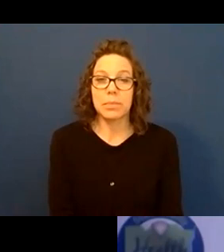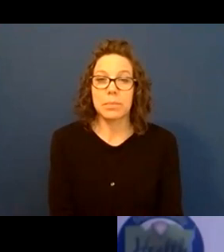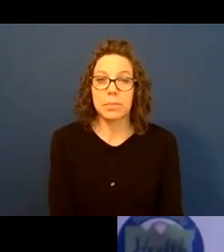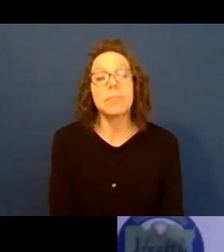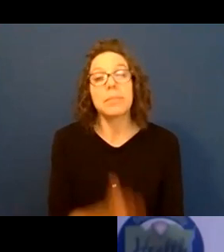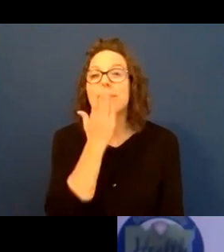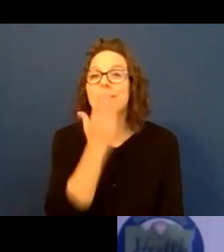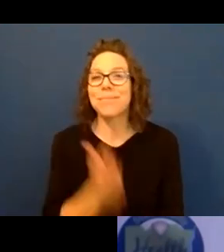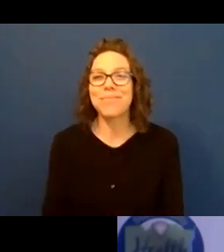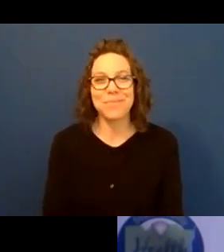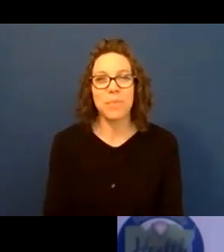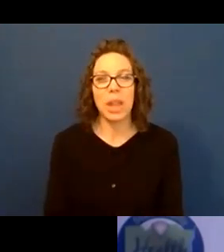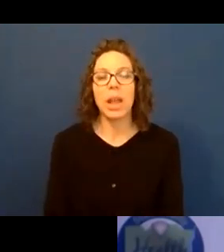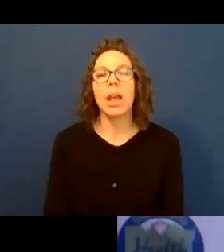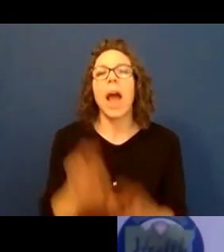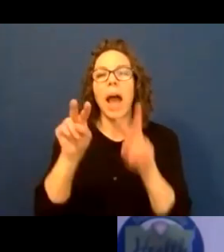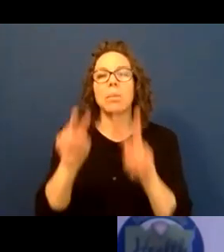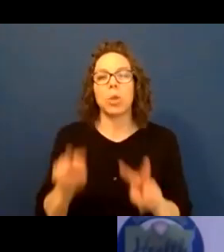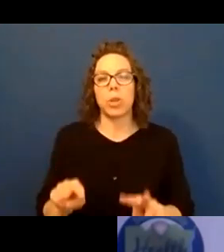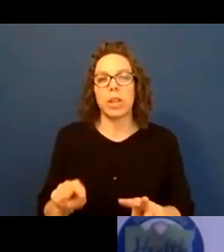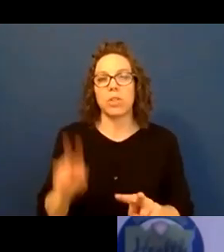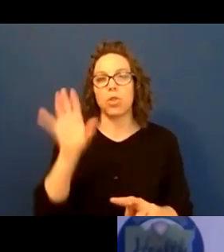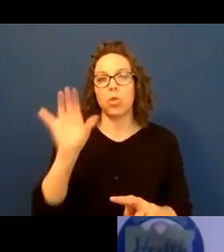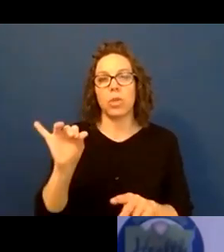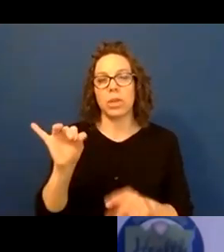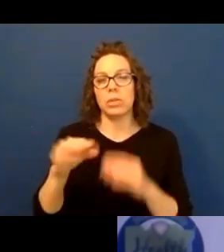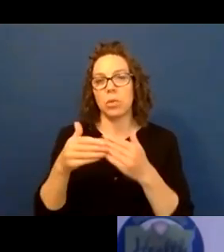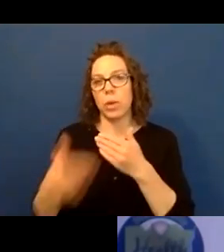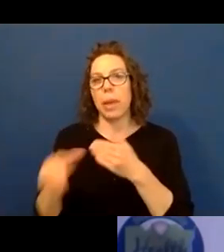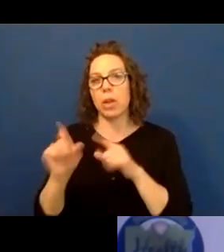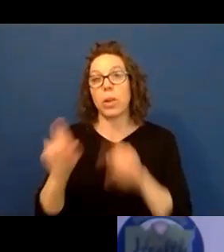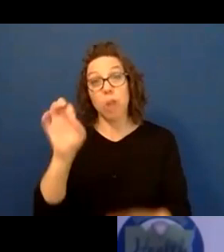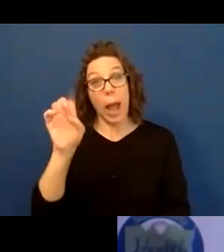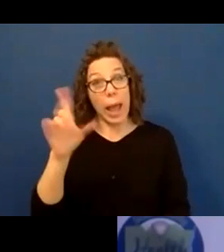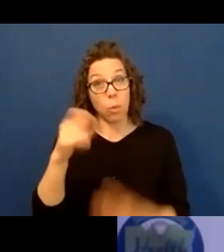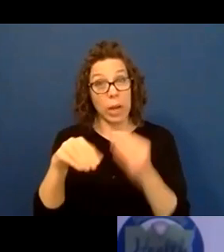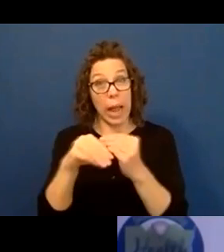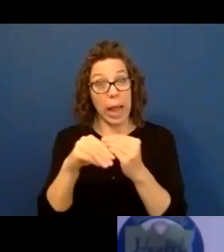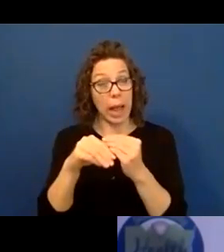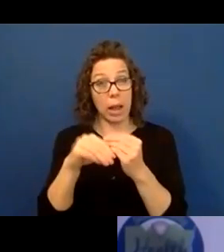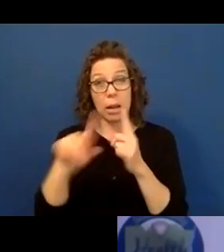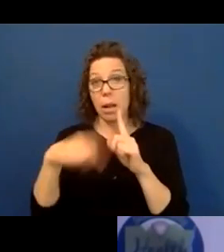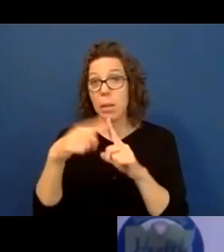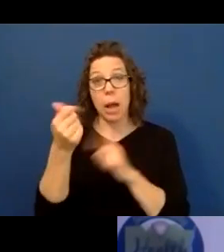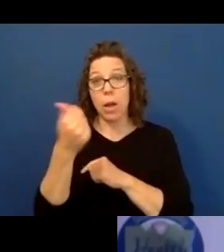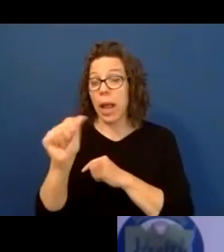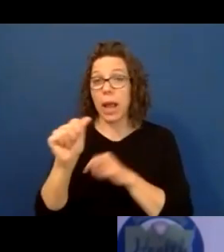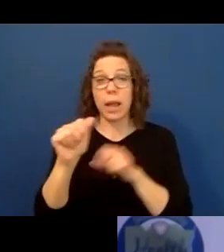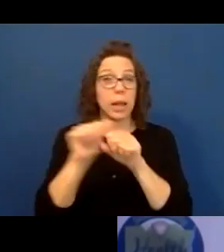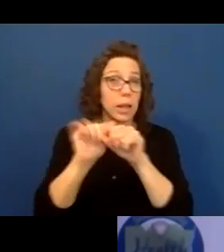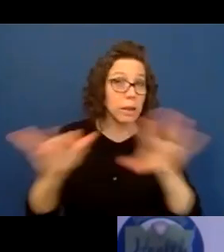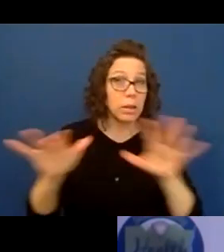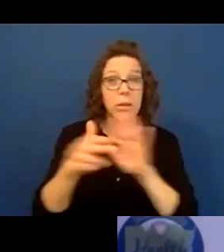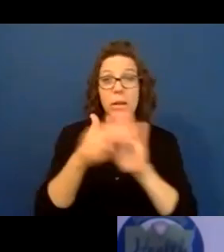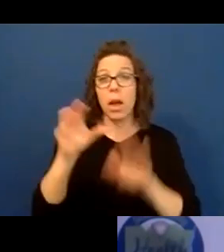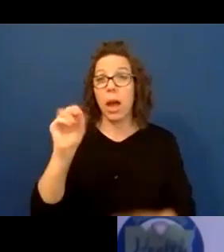Thank you. I'm just looking through the additional questions here. Ed, do you have anything to add about any outbreaks that have been